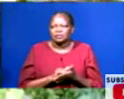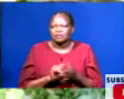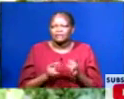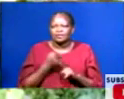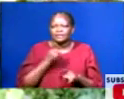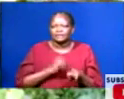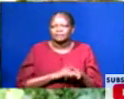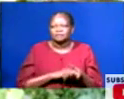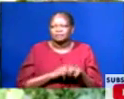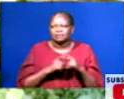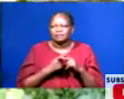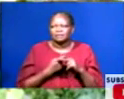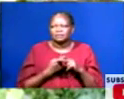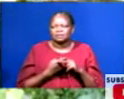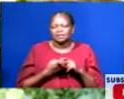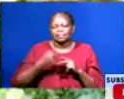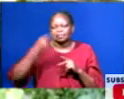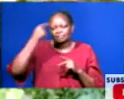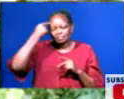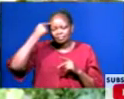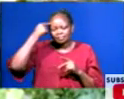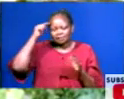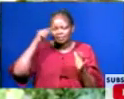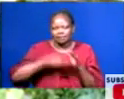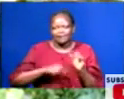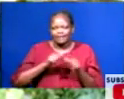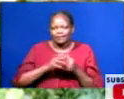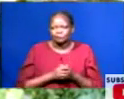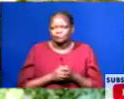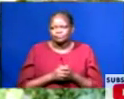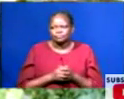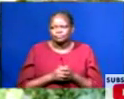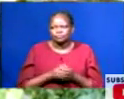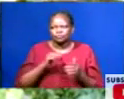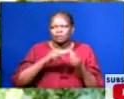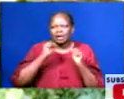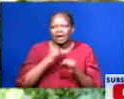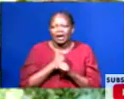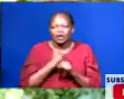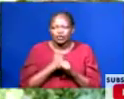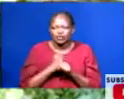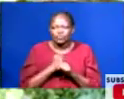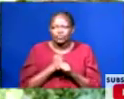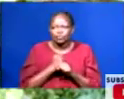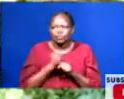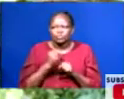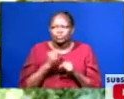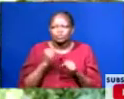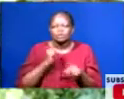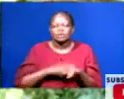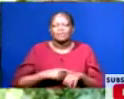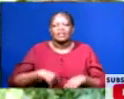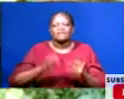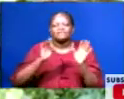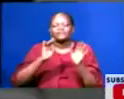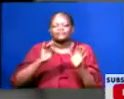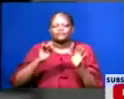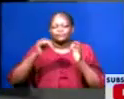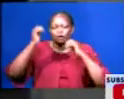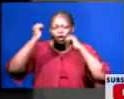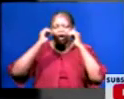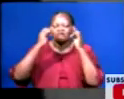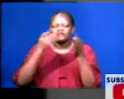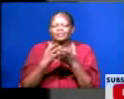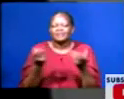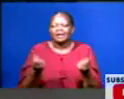I started real thinking about what I can do when I left the Air Force or if something ever